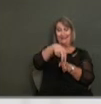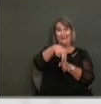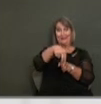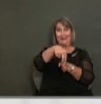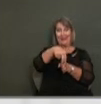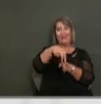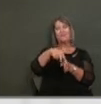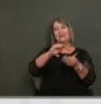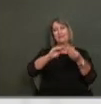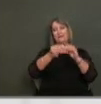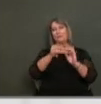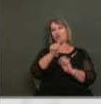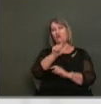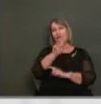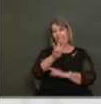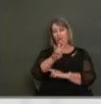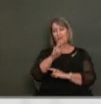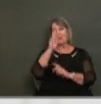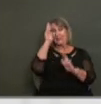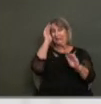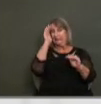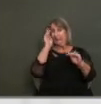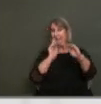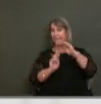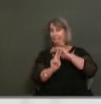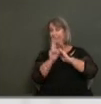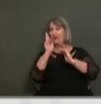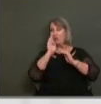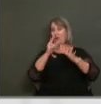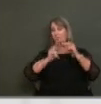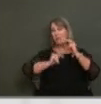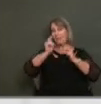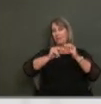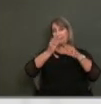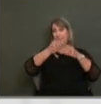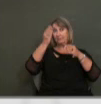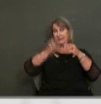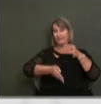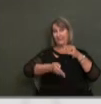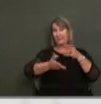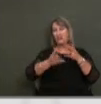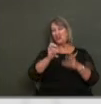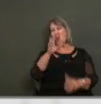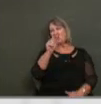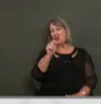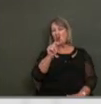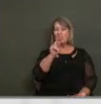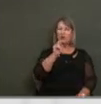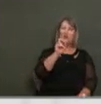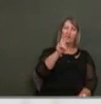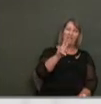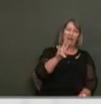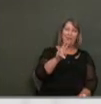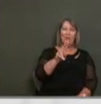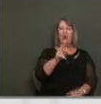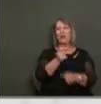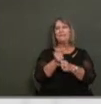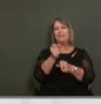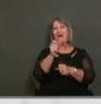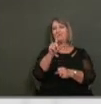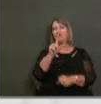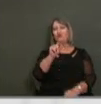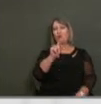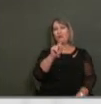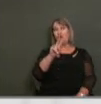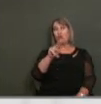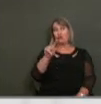Station 24. We anticipate that that's going to be completed probably October, November of 2022. And